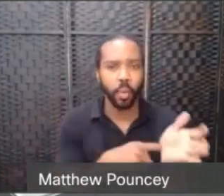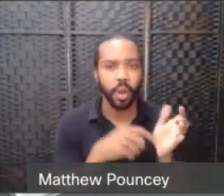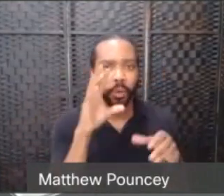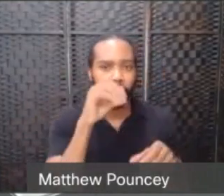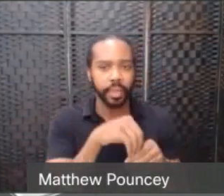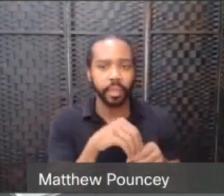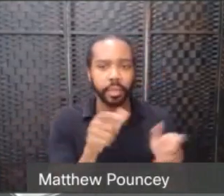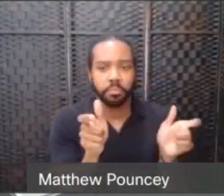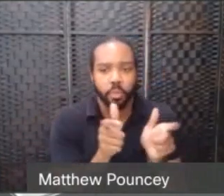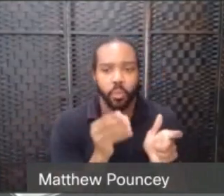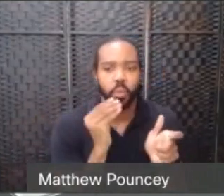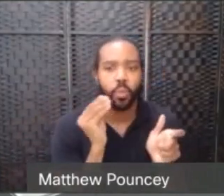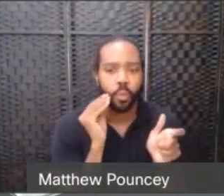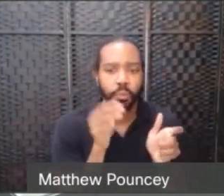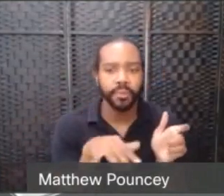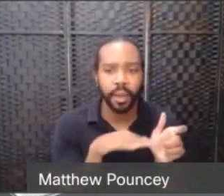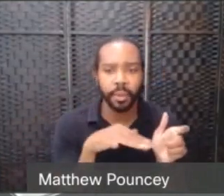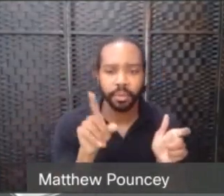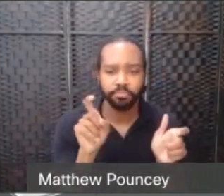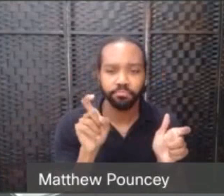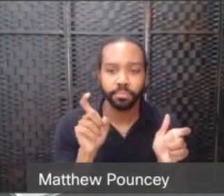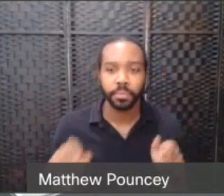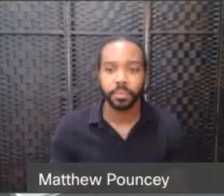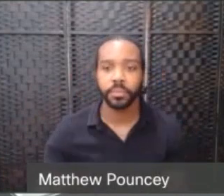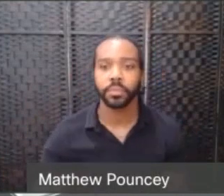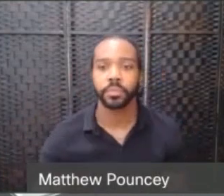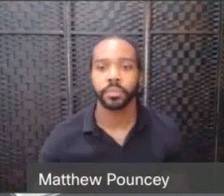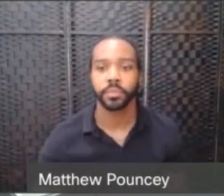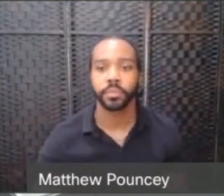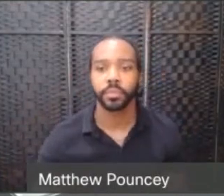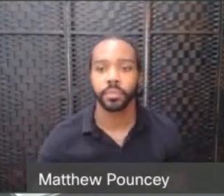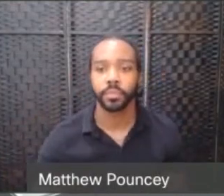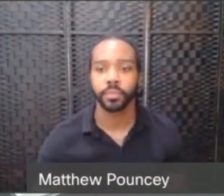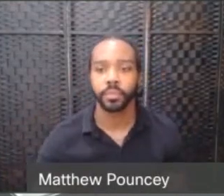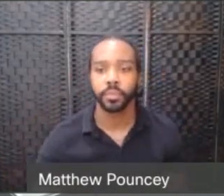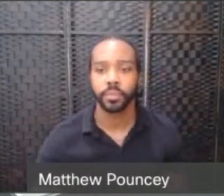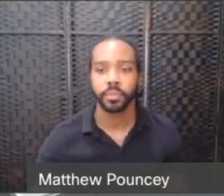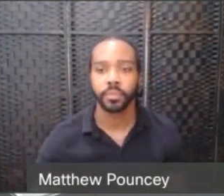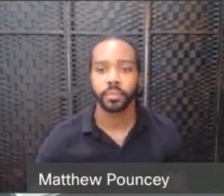a small home environment? And I believe that's a question and